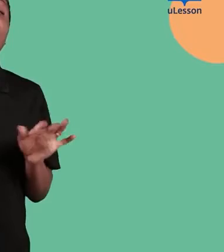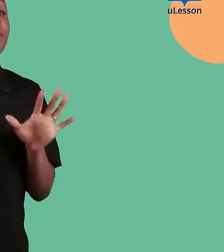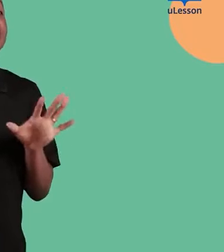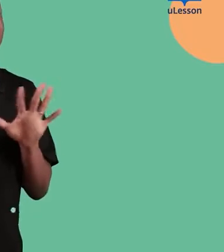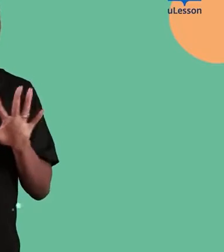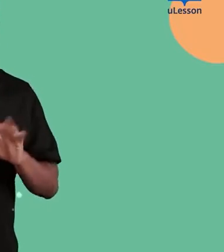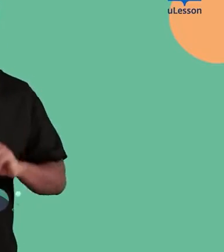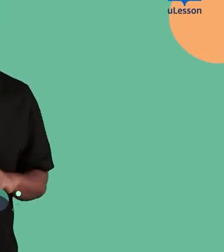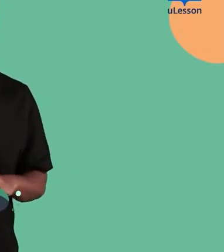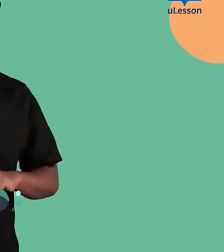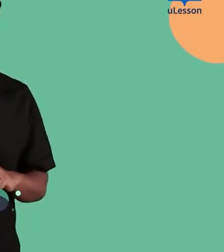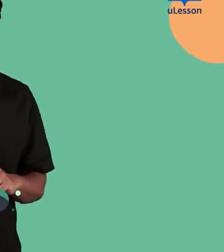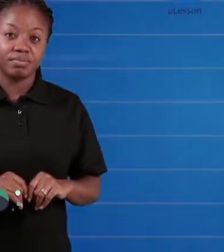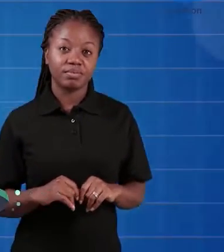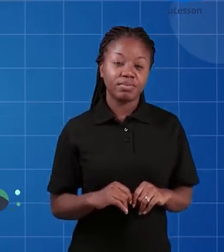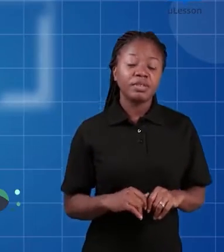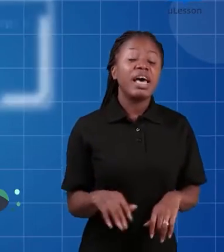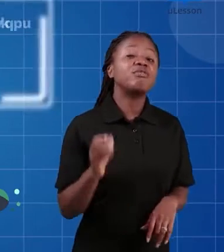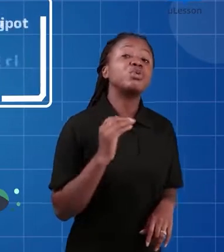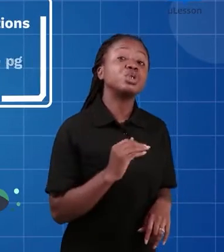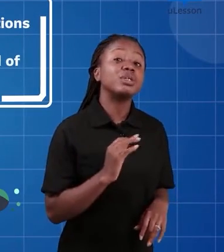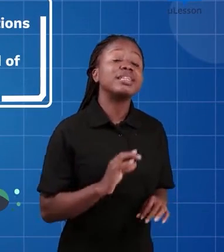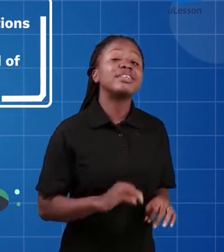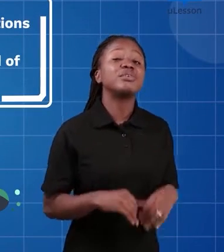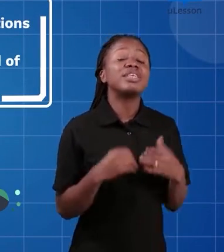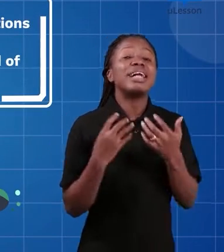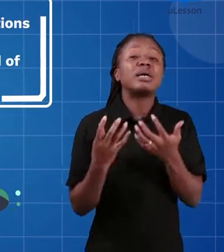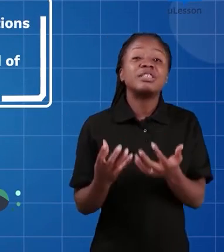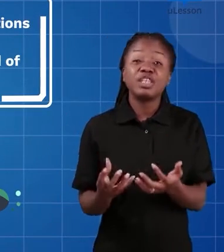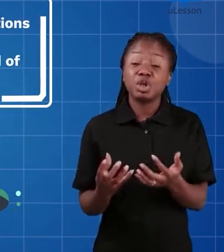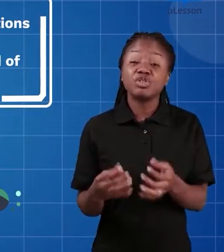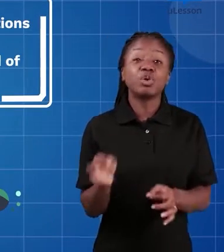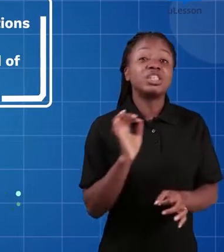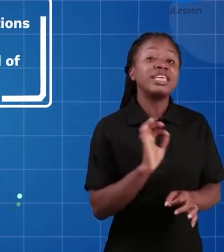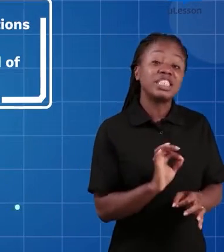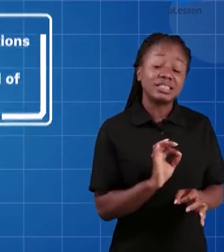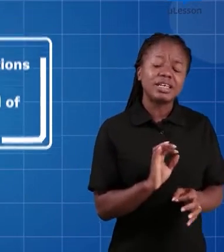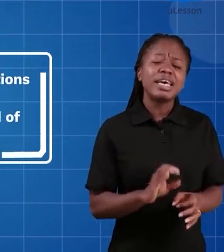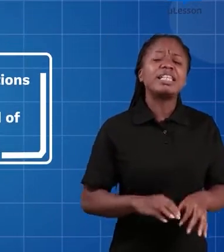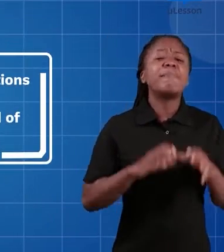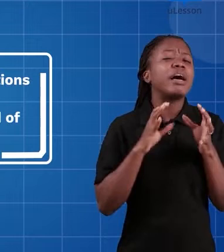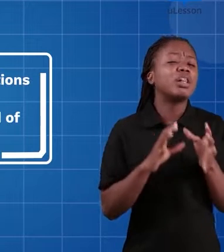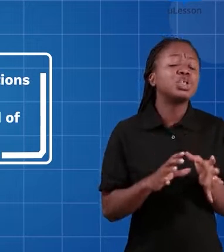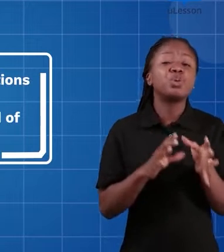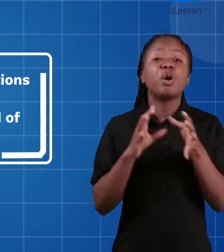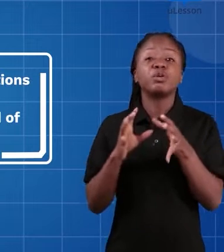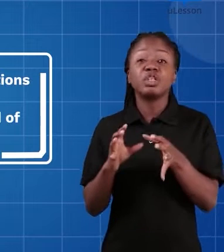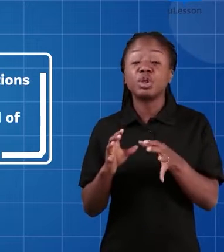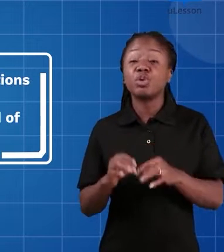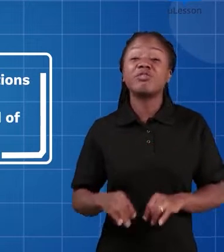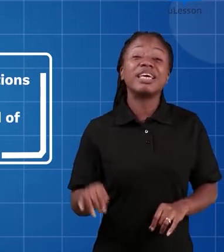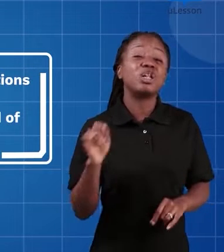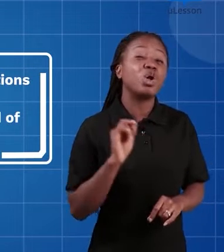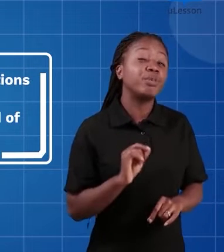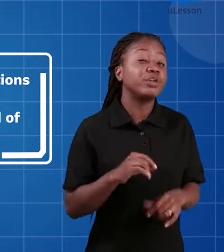Let's talk about evolution. Evolution entails the adaptations or changes in a biological